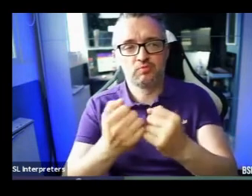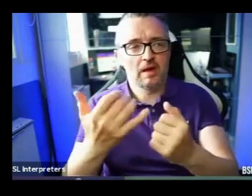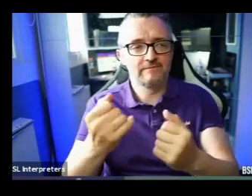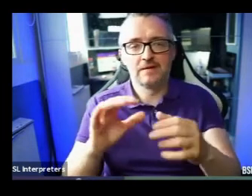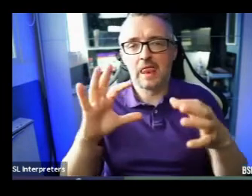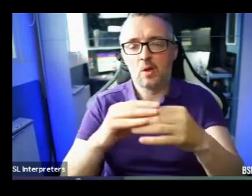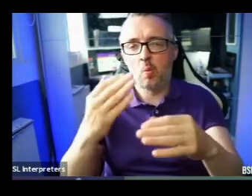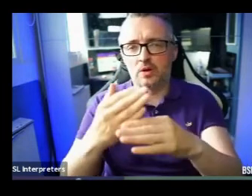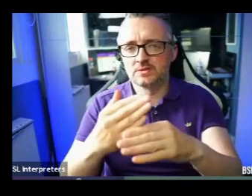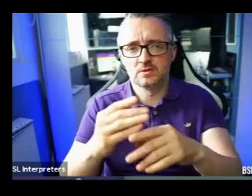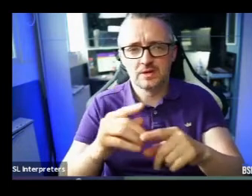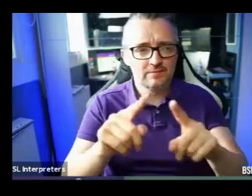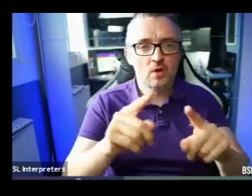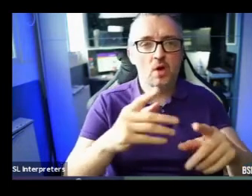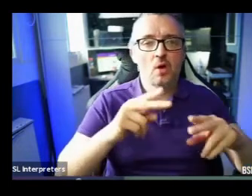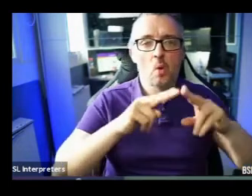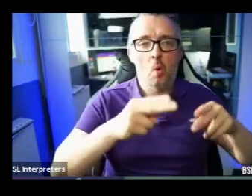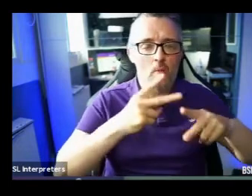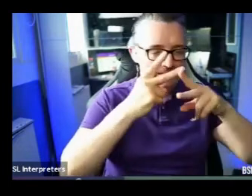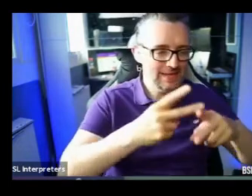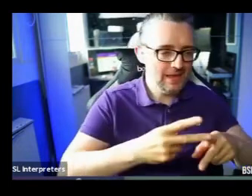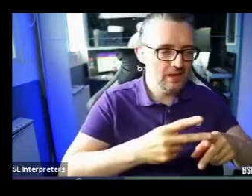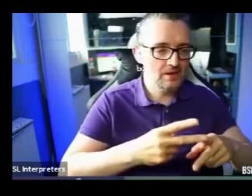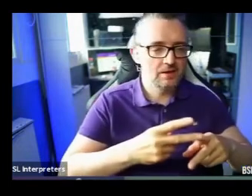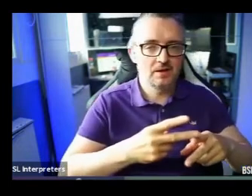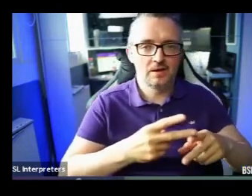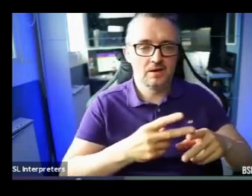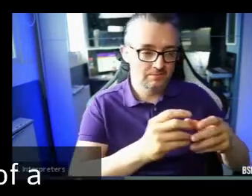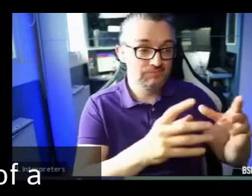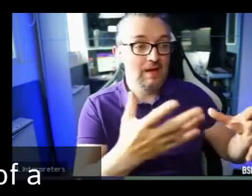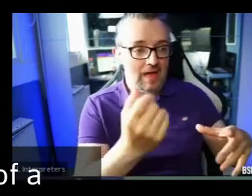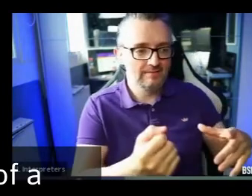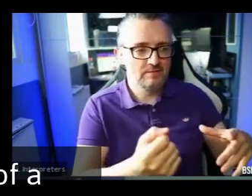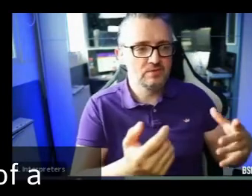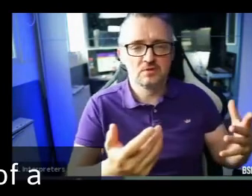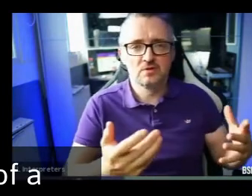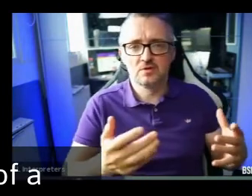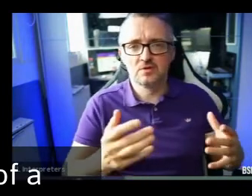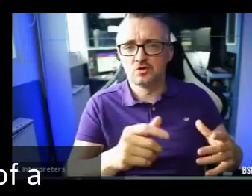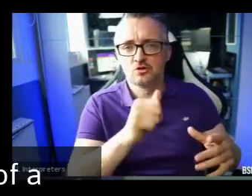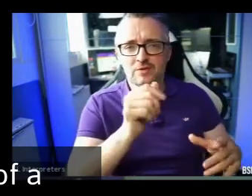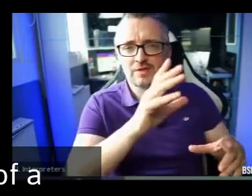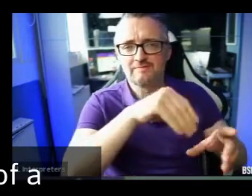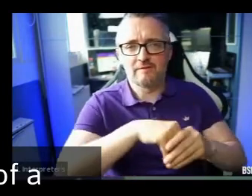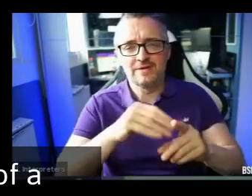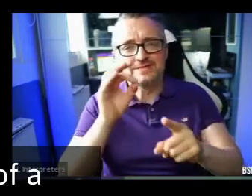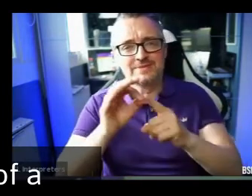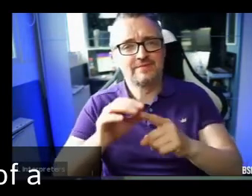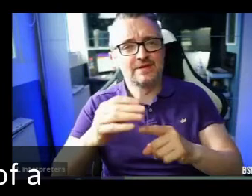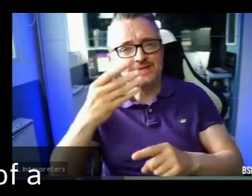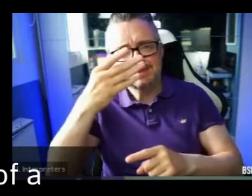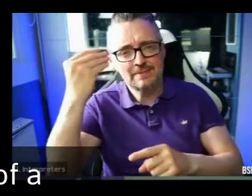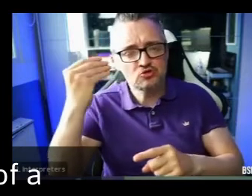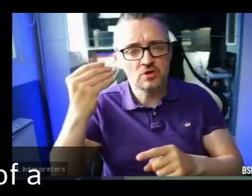form of commission in terms of link workers. We'll see home care being commissioned perhaps on scale and not really being part of a